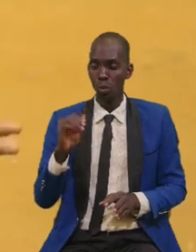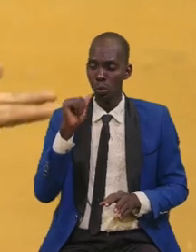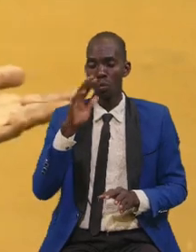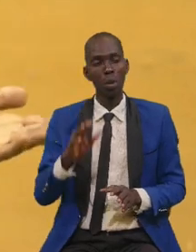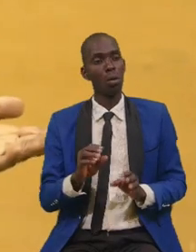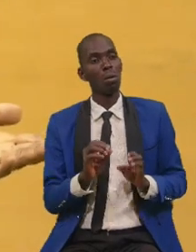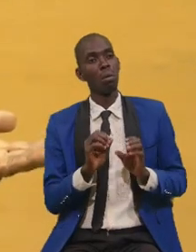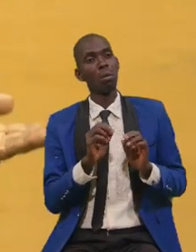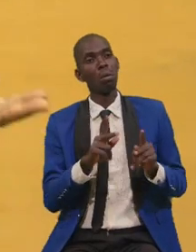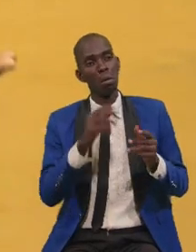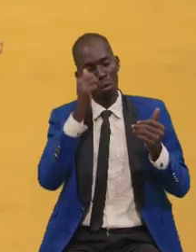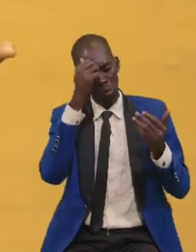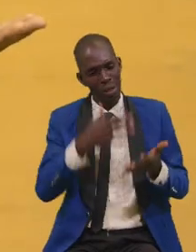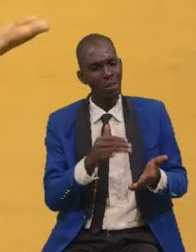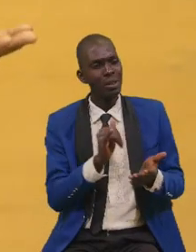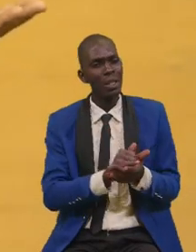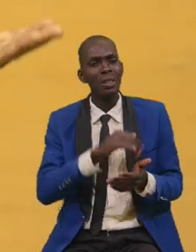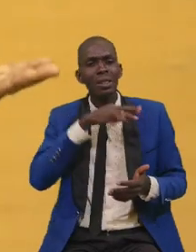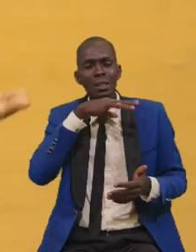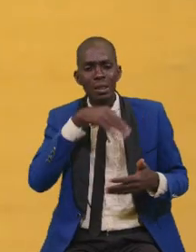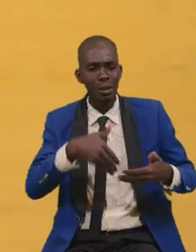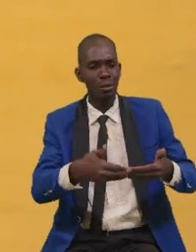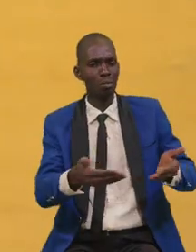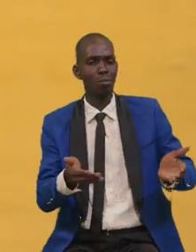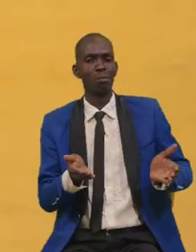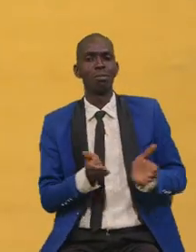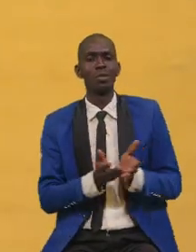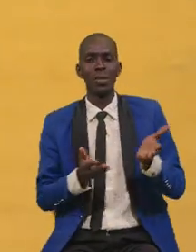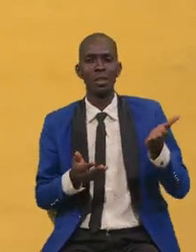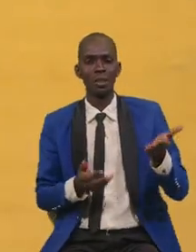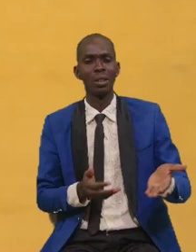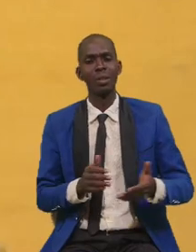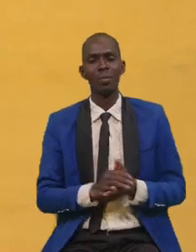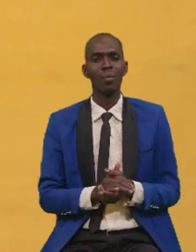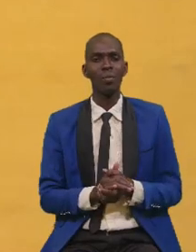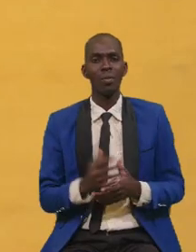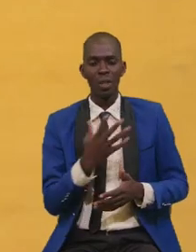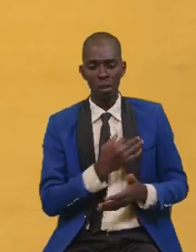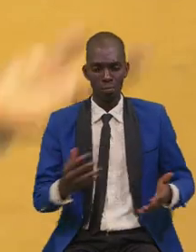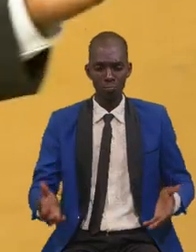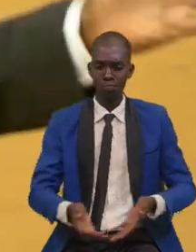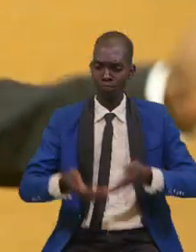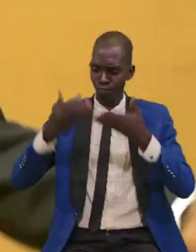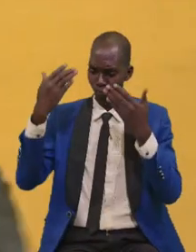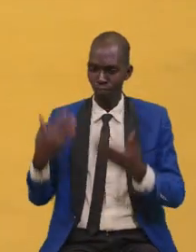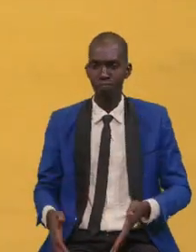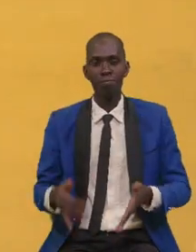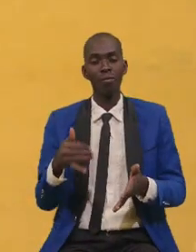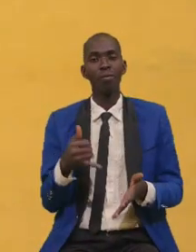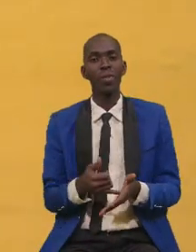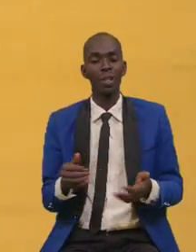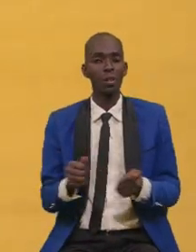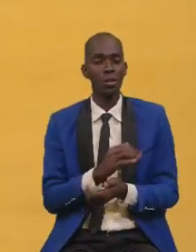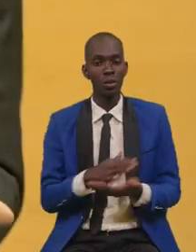pot, and the pot was empty. There was nothing, an empty gourd. Smashed it on the ground. And then I turned